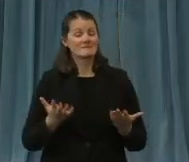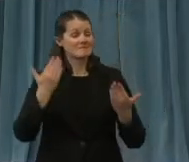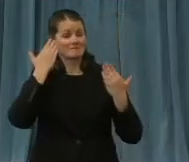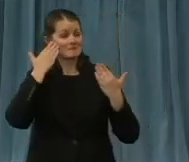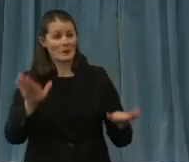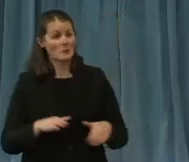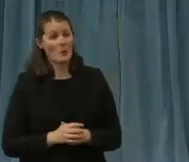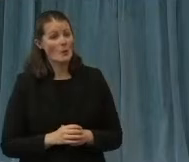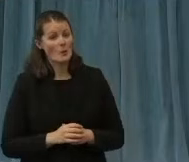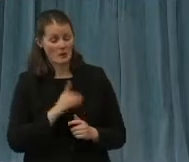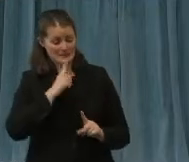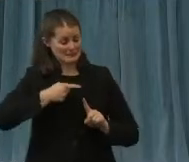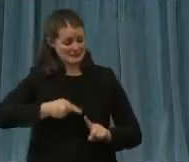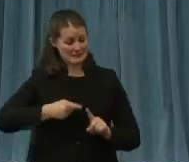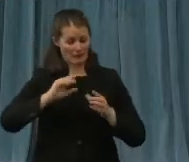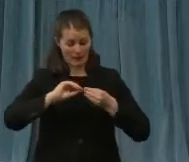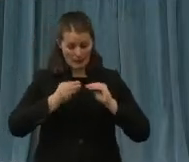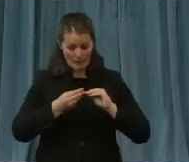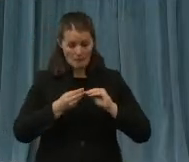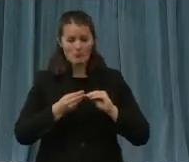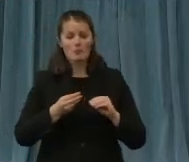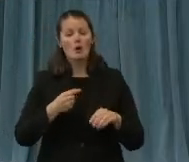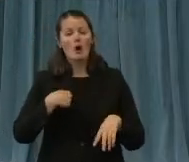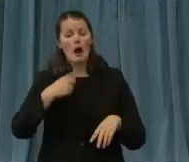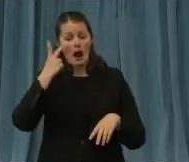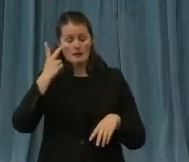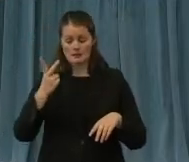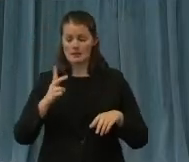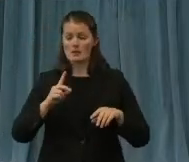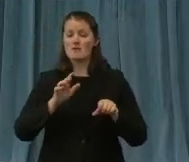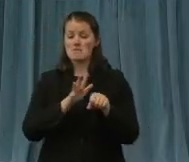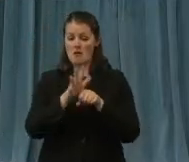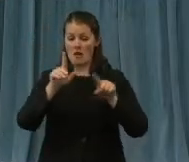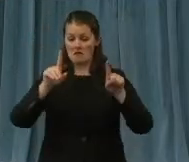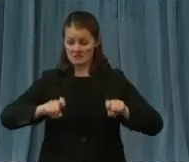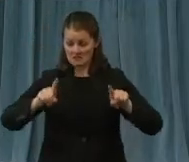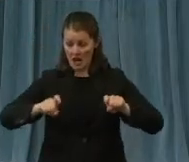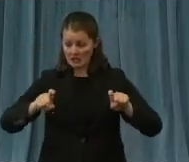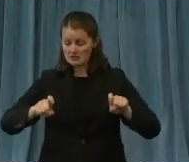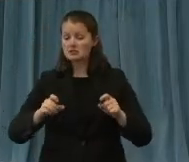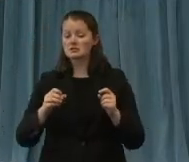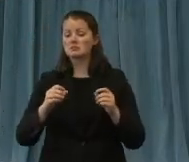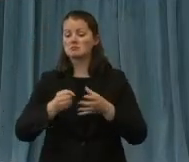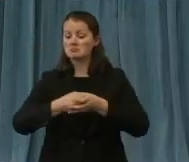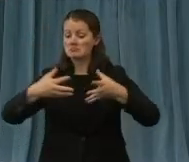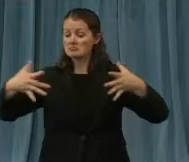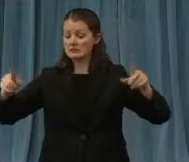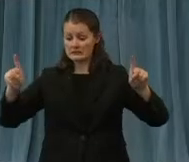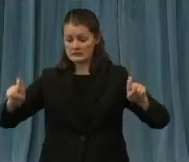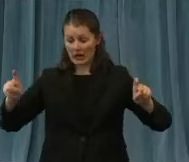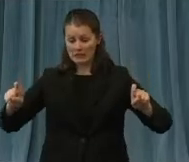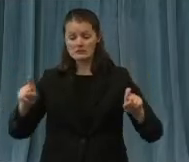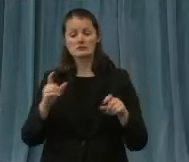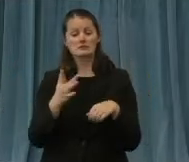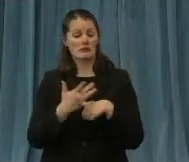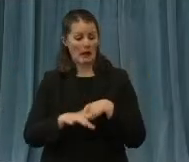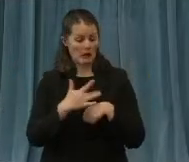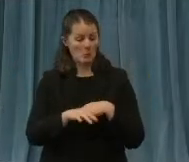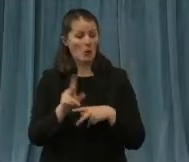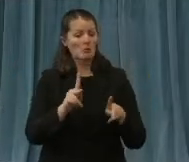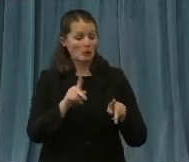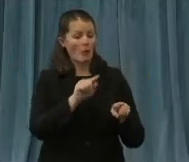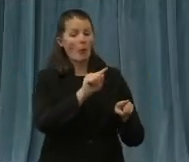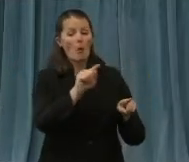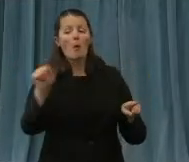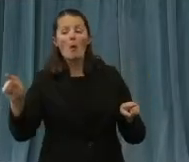to see an uptick in the volume of testing that we're doing and expanded testing on Horizon, that would be significant for me, but I